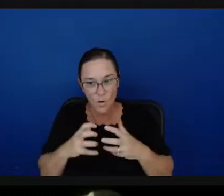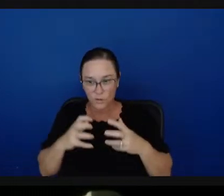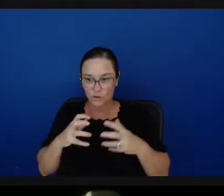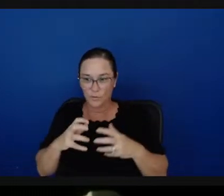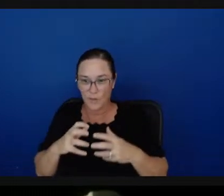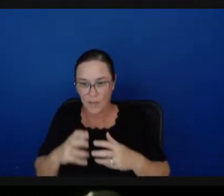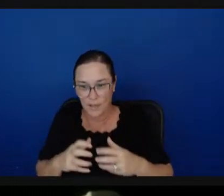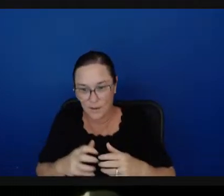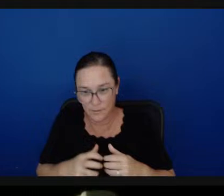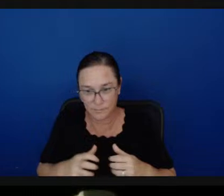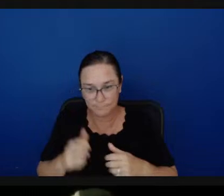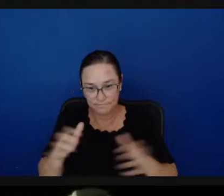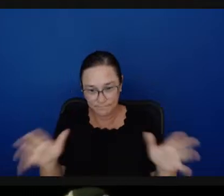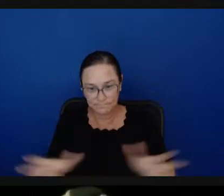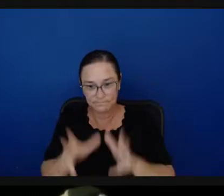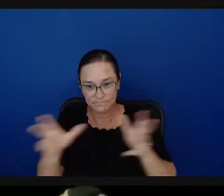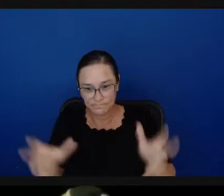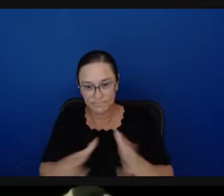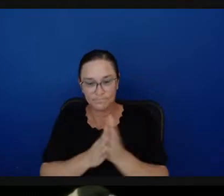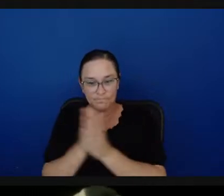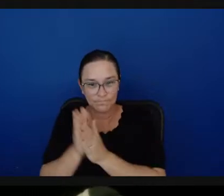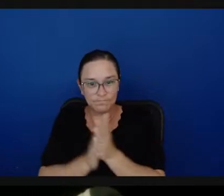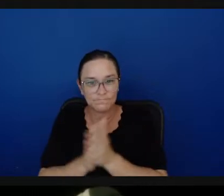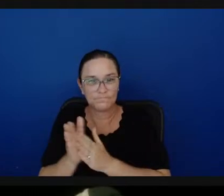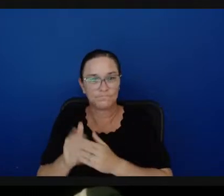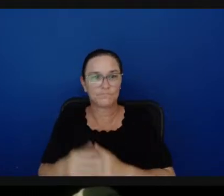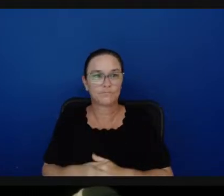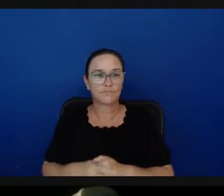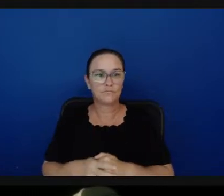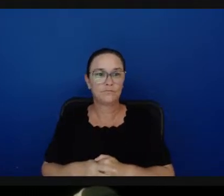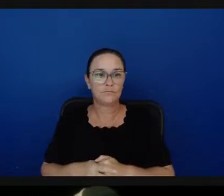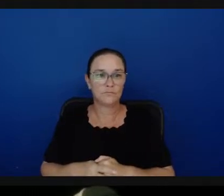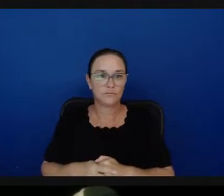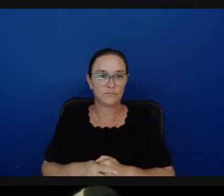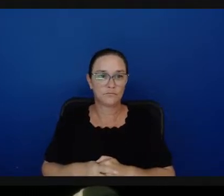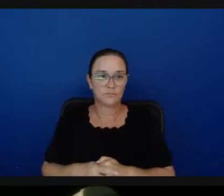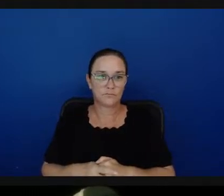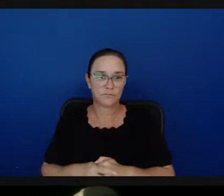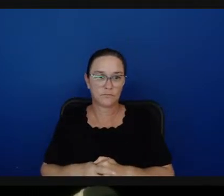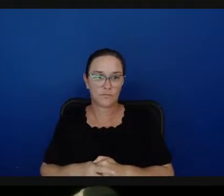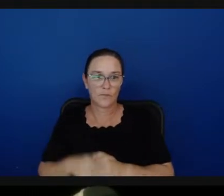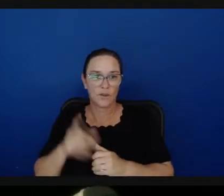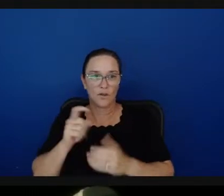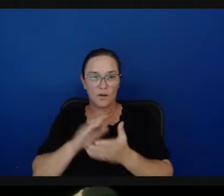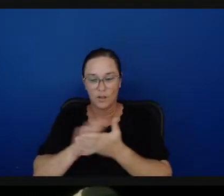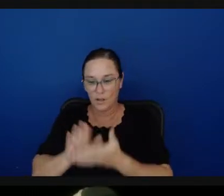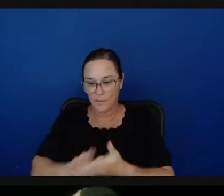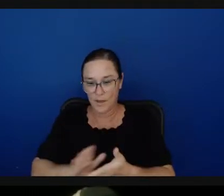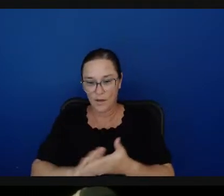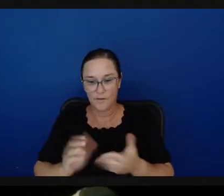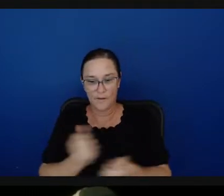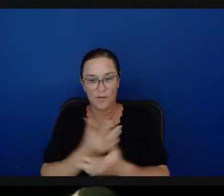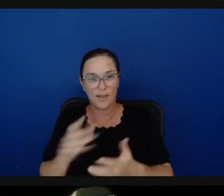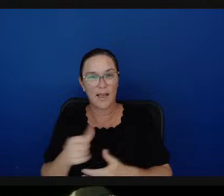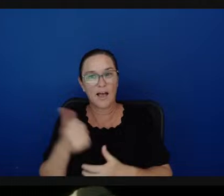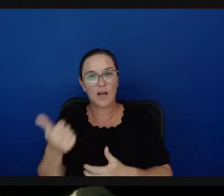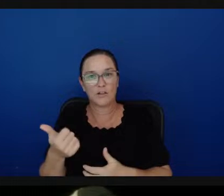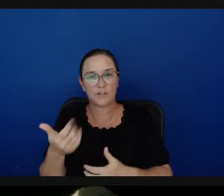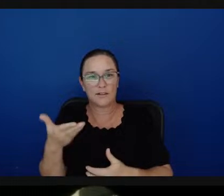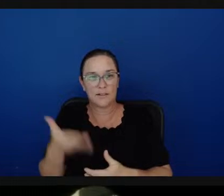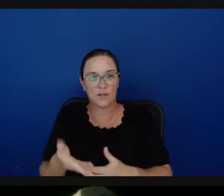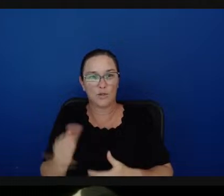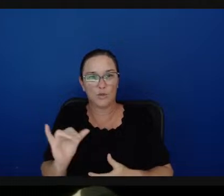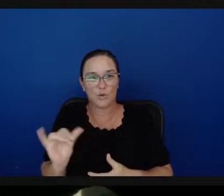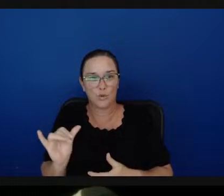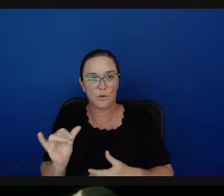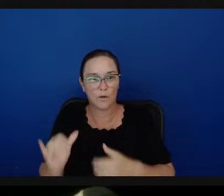It sucks. Yeah. Type of thing, especially with all the corrosion. Proactively clean them out of all the other stuff that's in there first, right? That's what you're saying too, right? That makes it